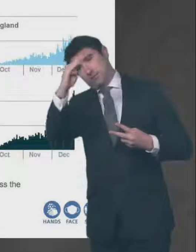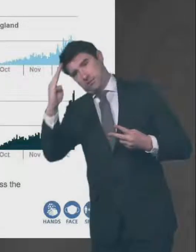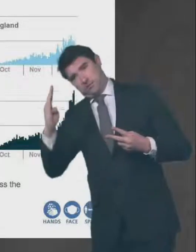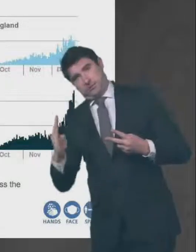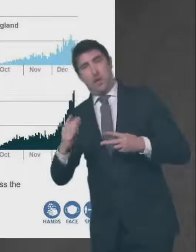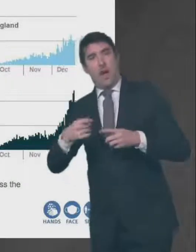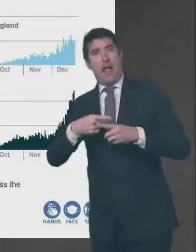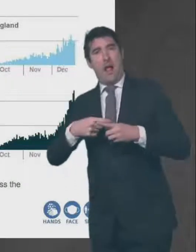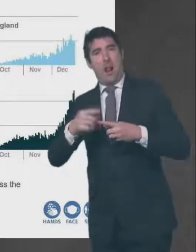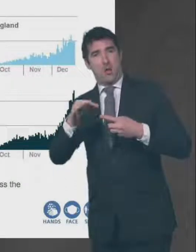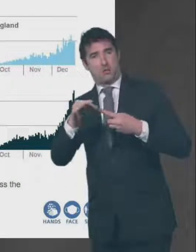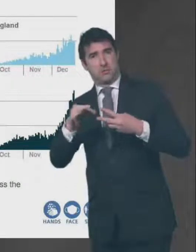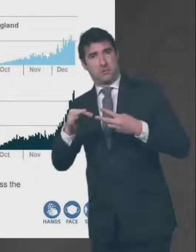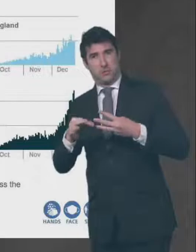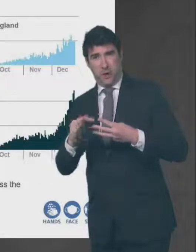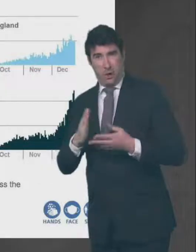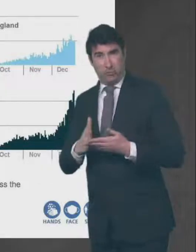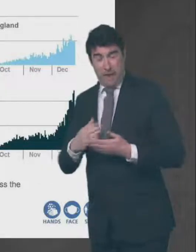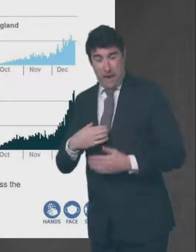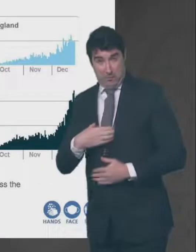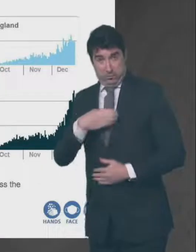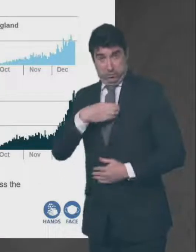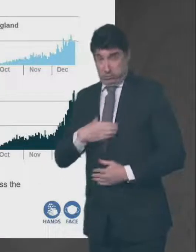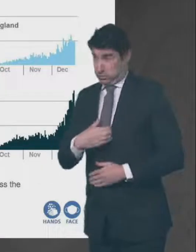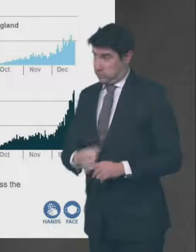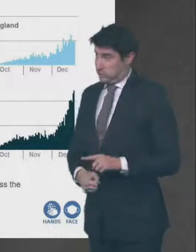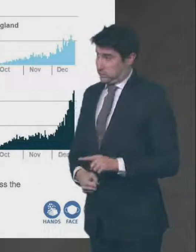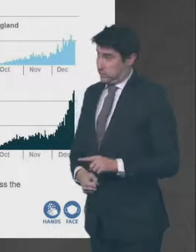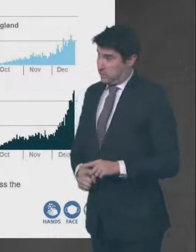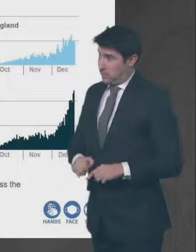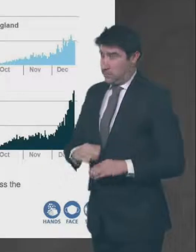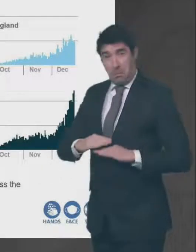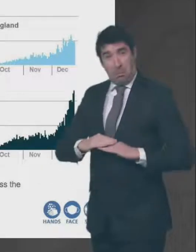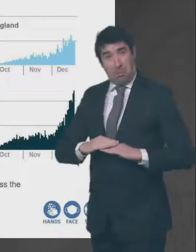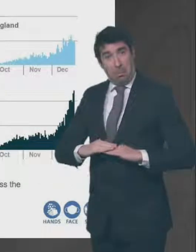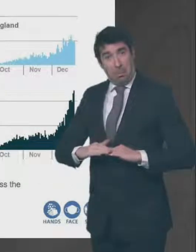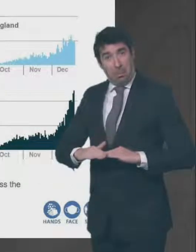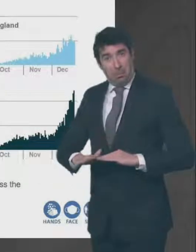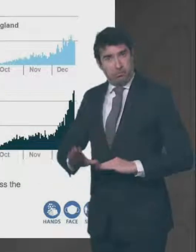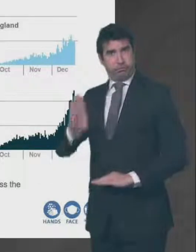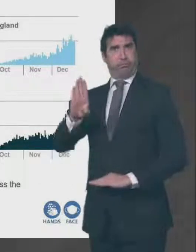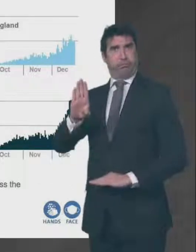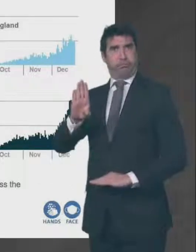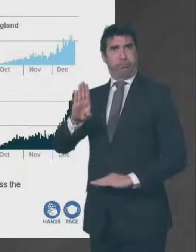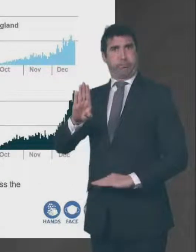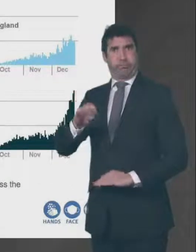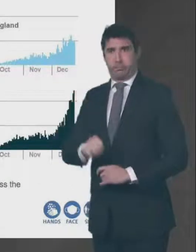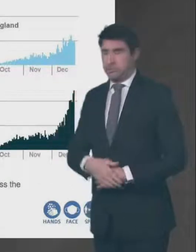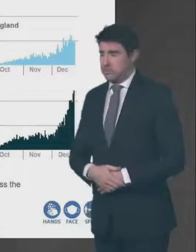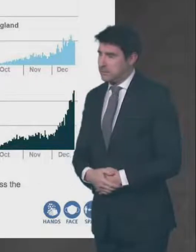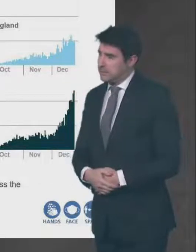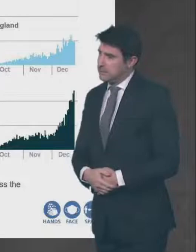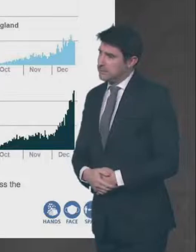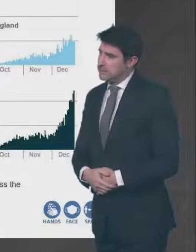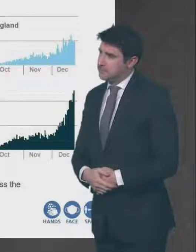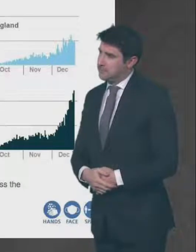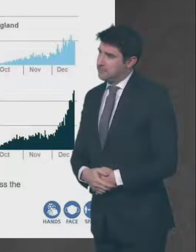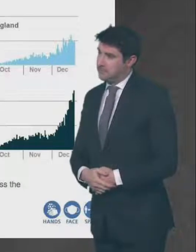have really taken off since early December, but particularly so in London in the last few